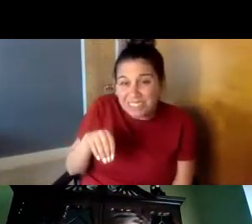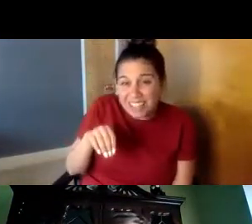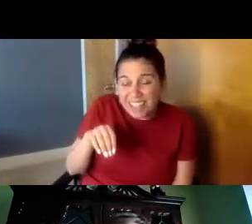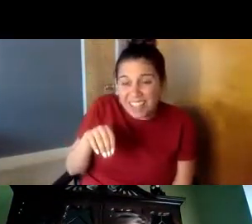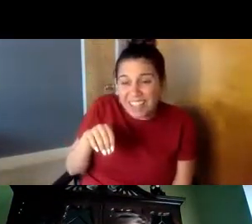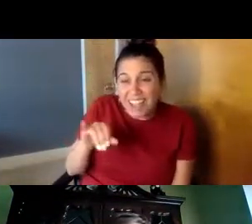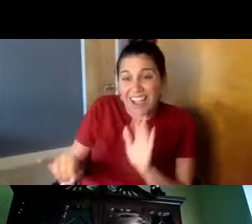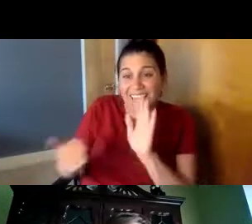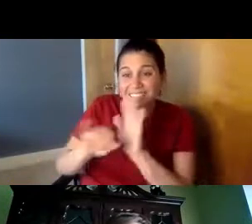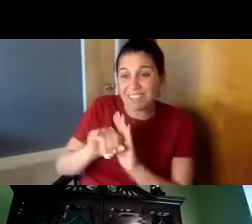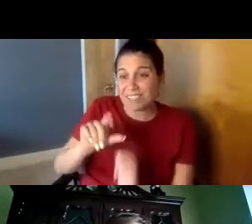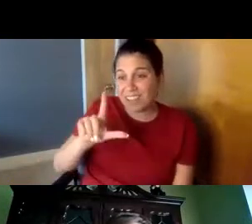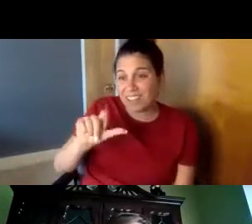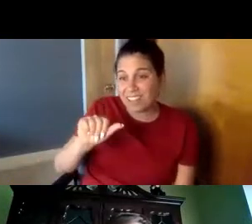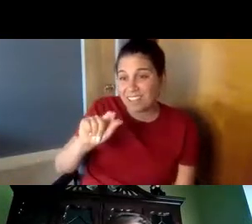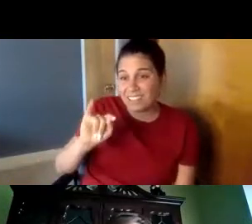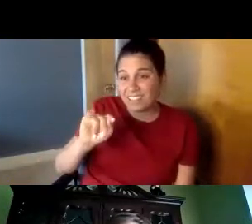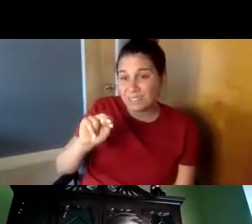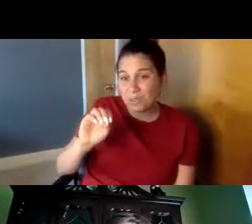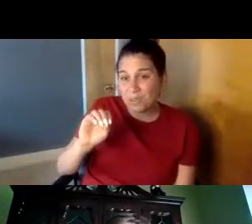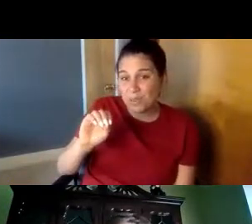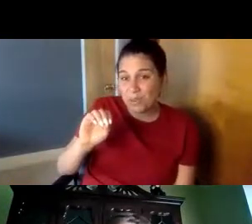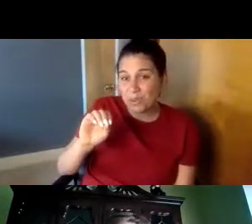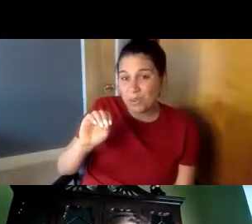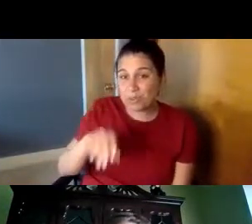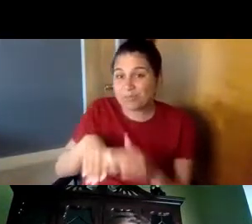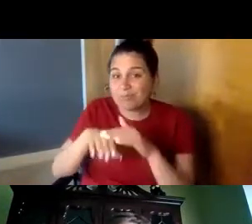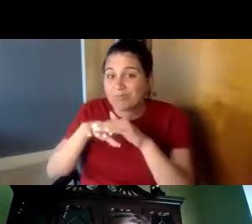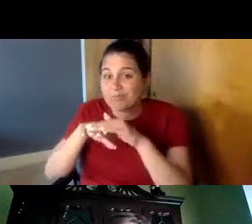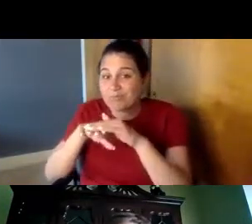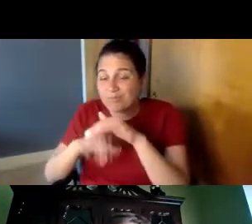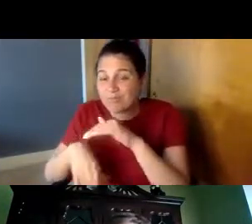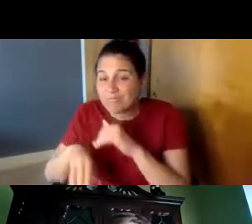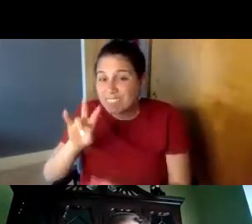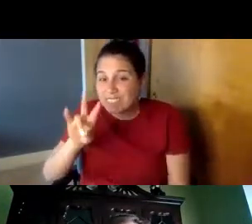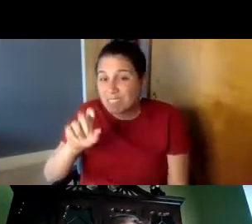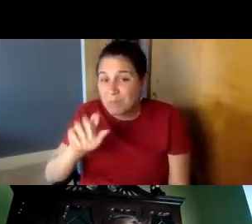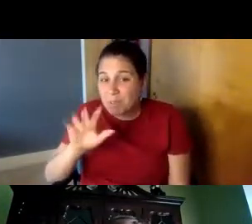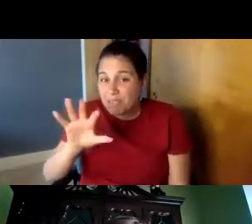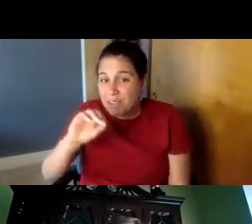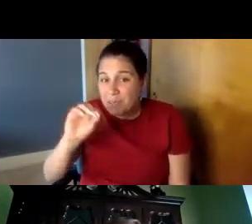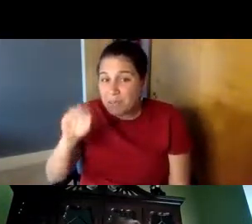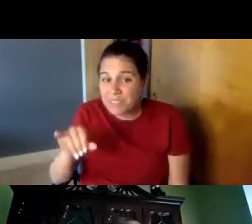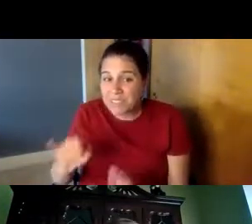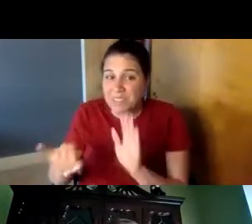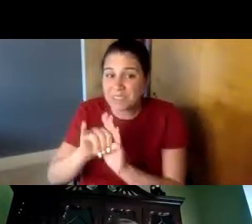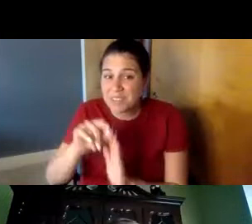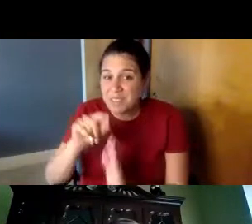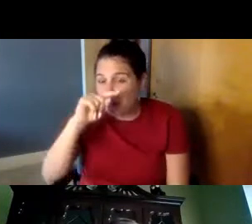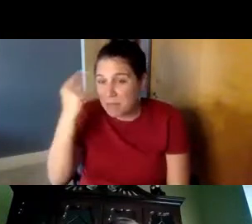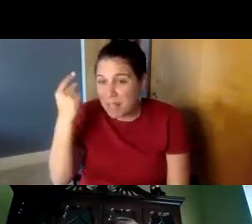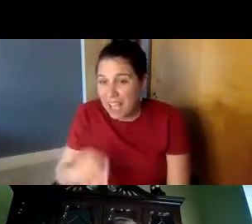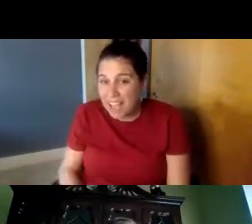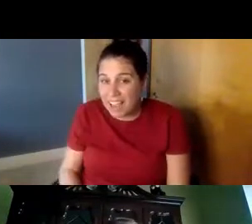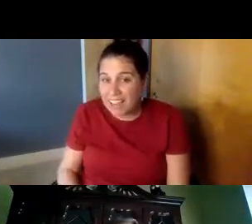Latino and under 7.5% who identify as Black. And those percentages are way lower